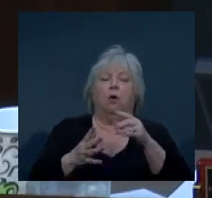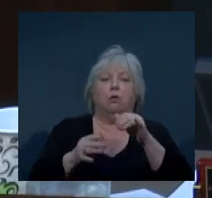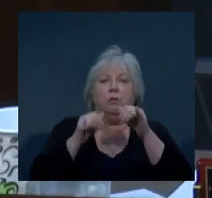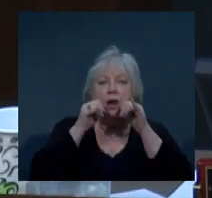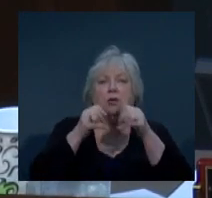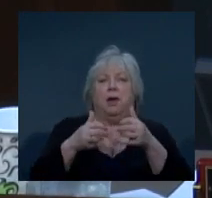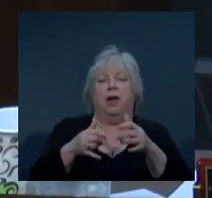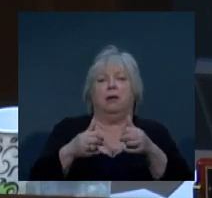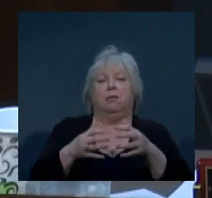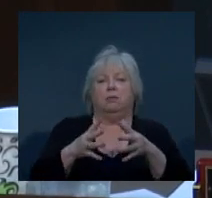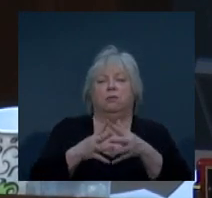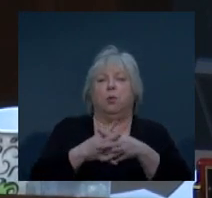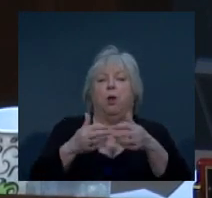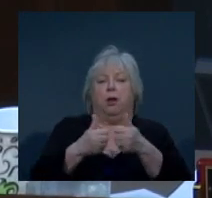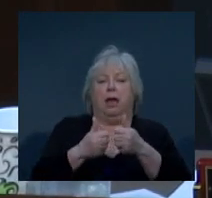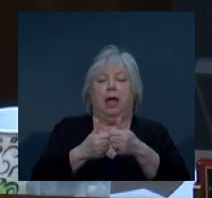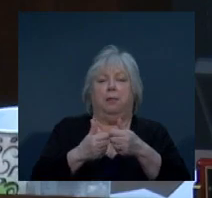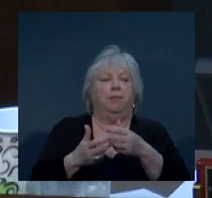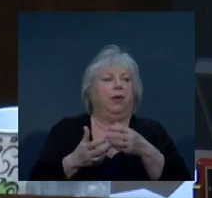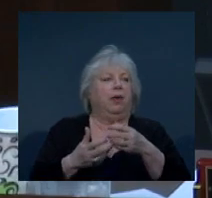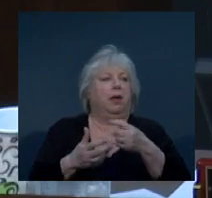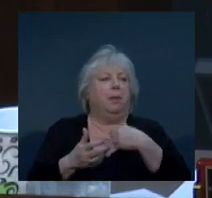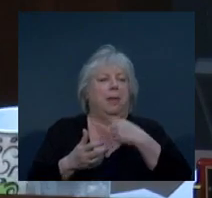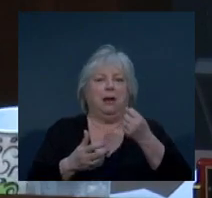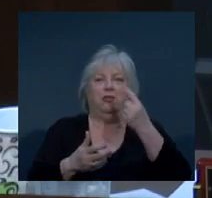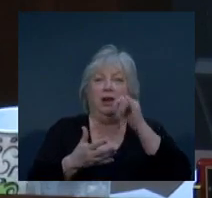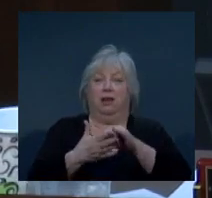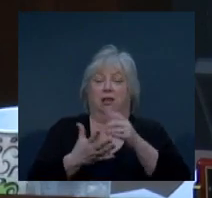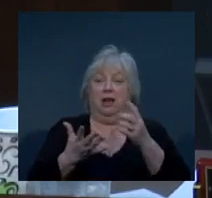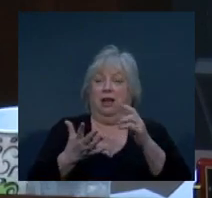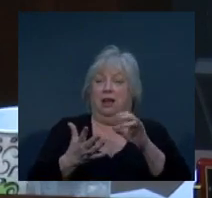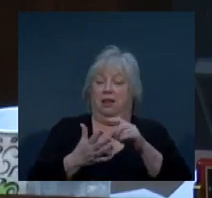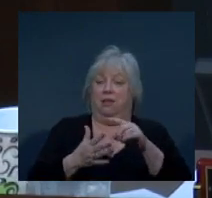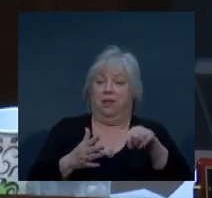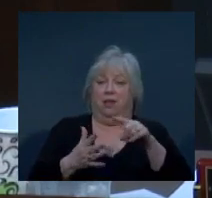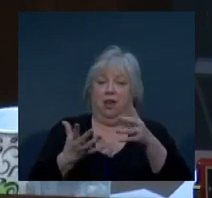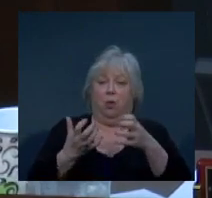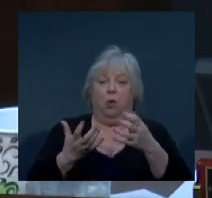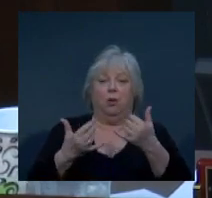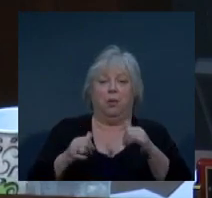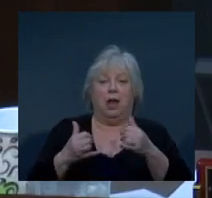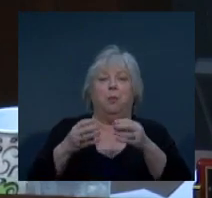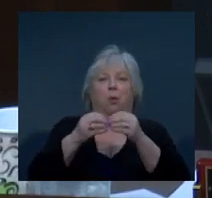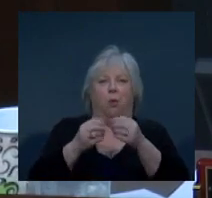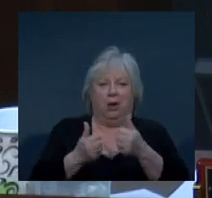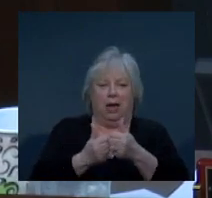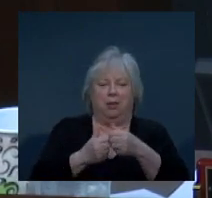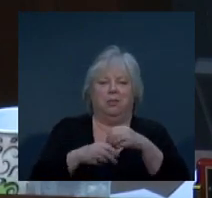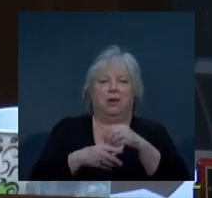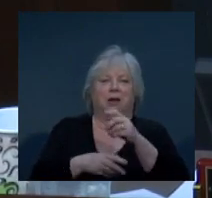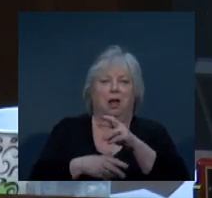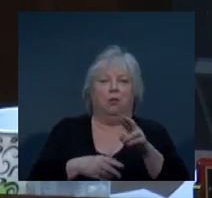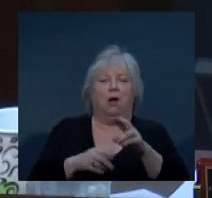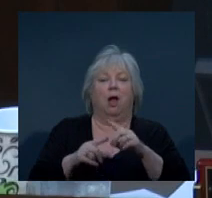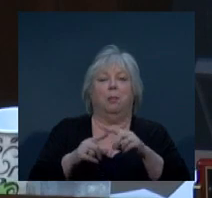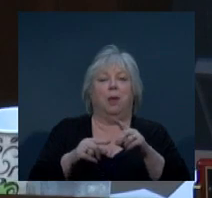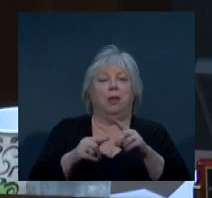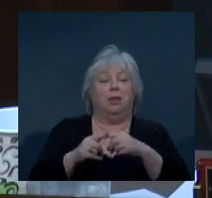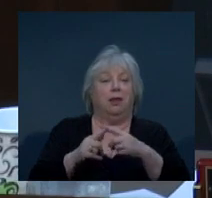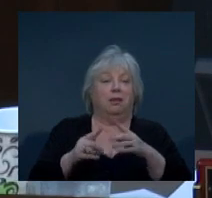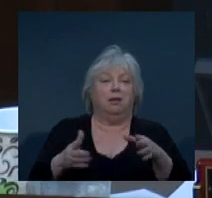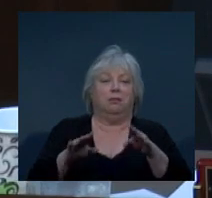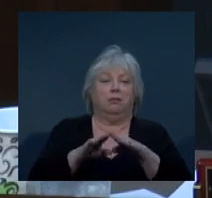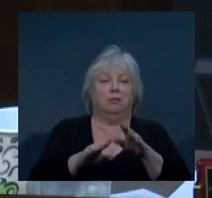Whenever they play in Little Rock, it's my understanding they want to play more games in Little Rock, so the golf courses are closed down, and they're damaged significantly with the